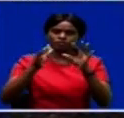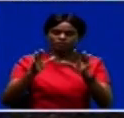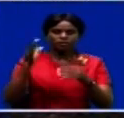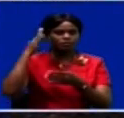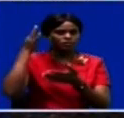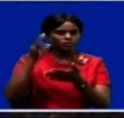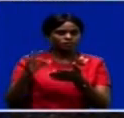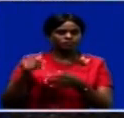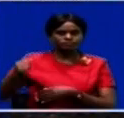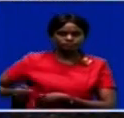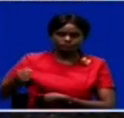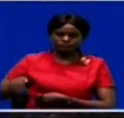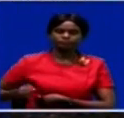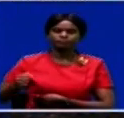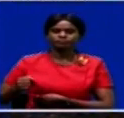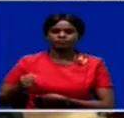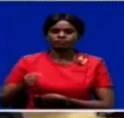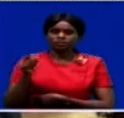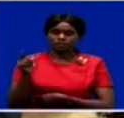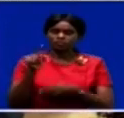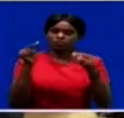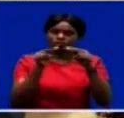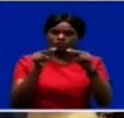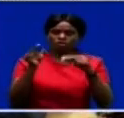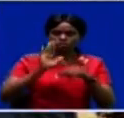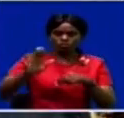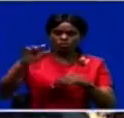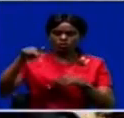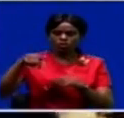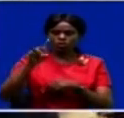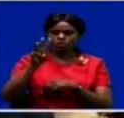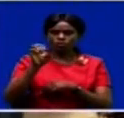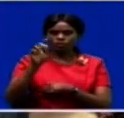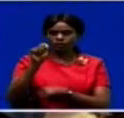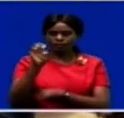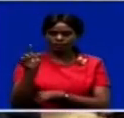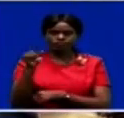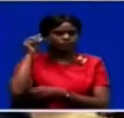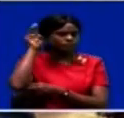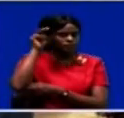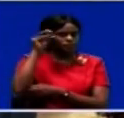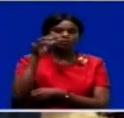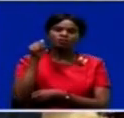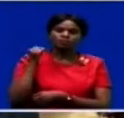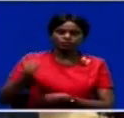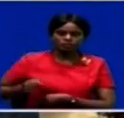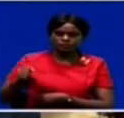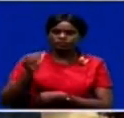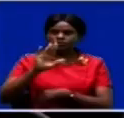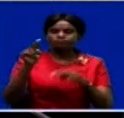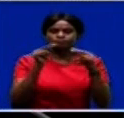and Traditional Affairs. The contract of Michael Pwete, who was Permanent Secretary at Ministry of Chiefs, has not been